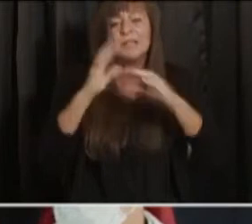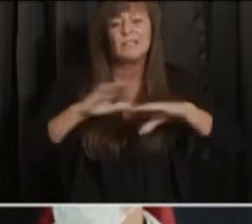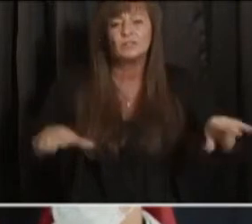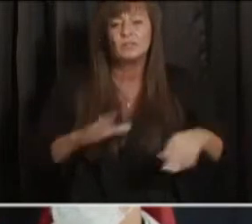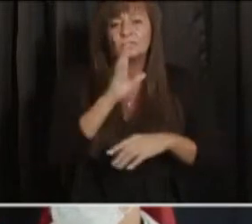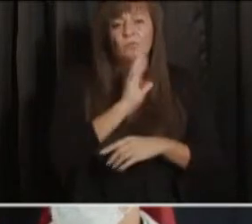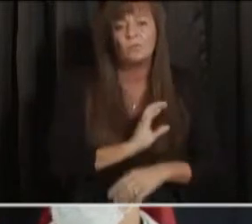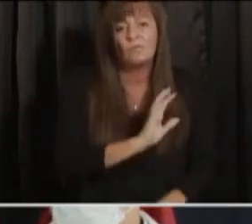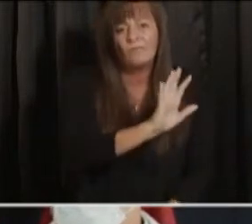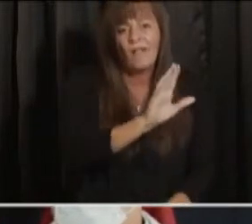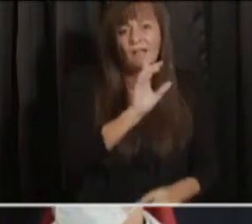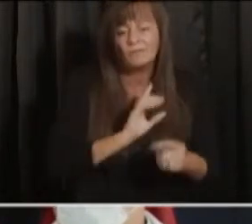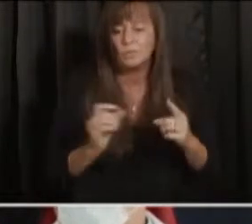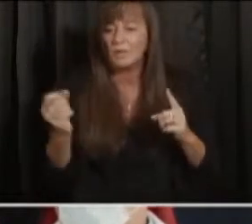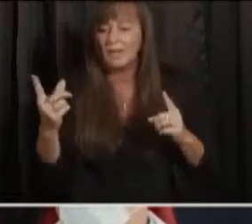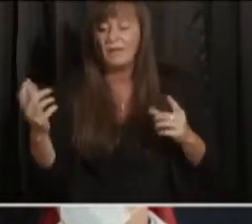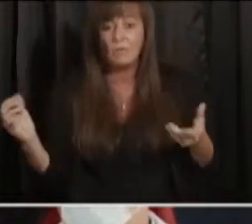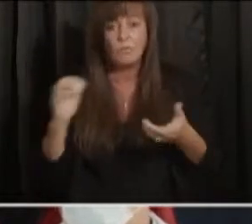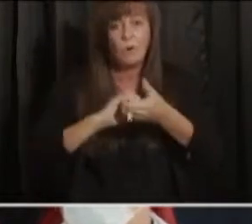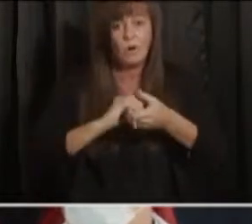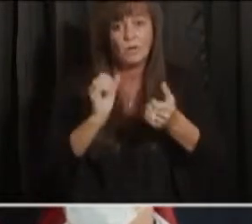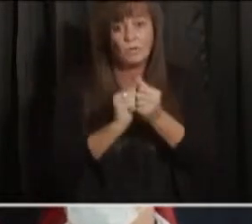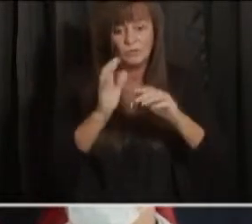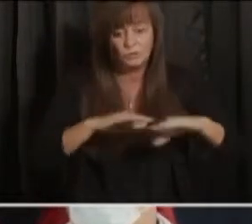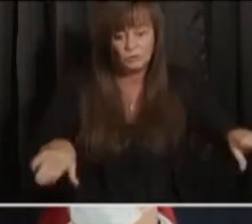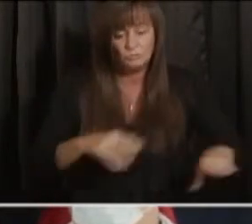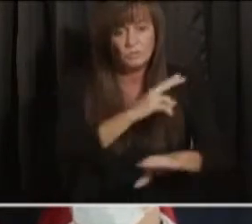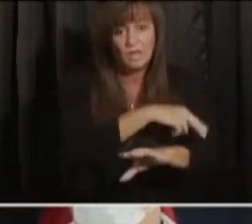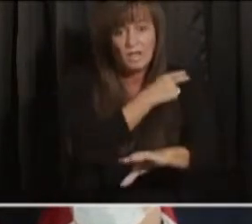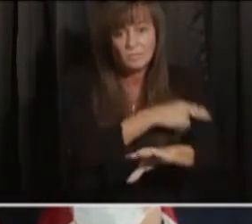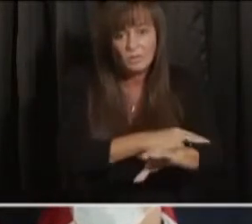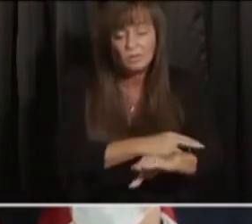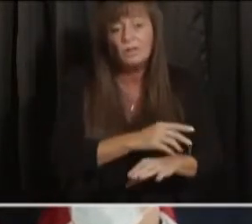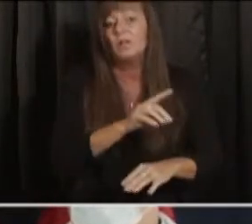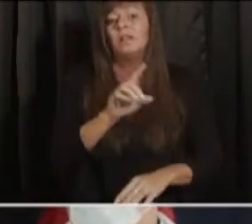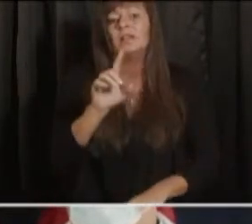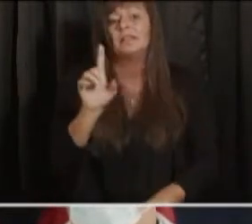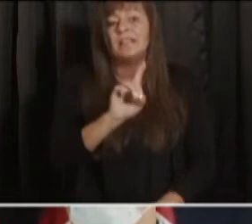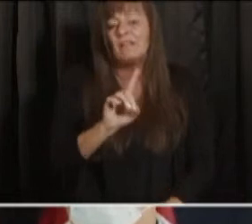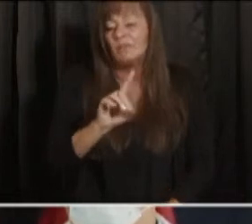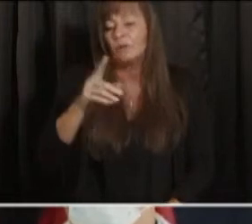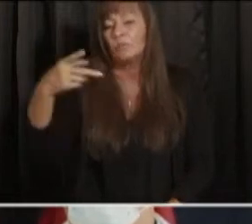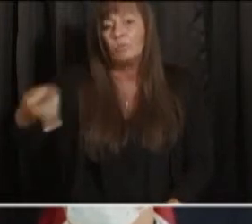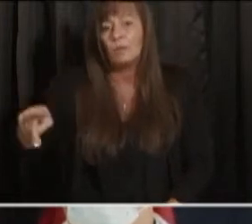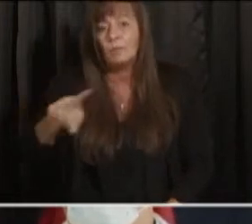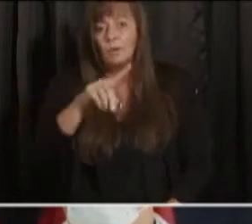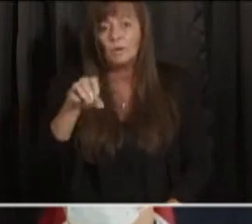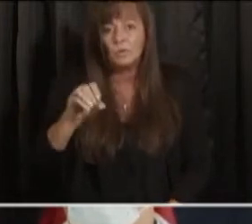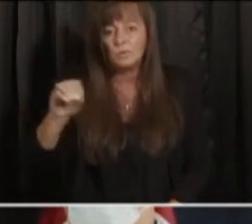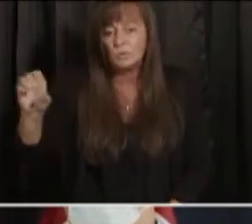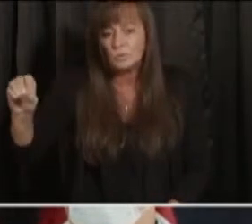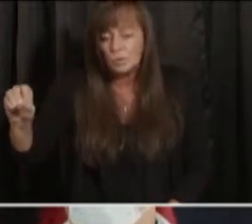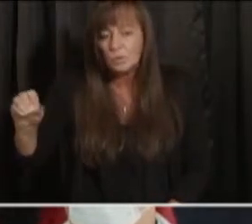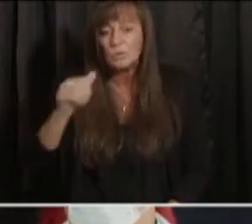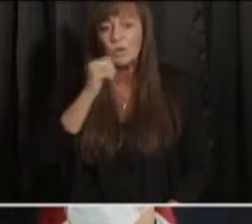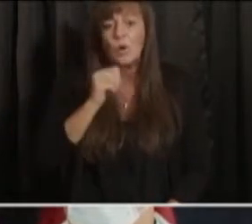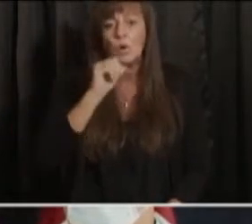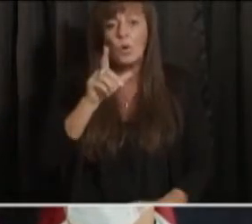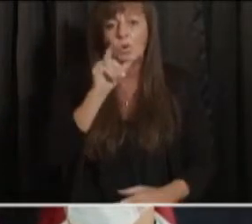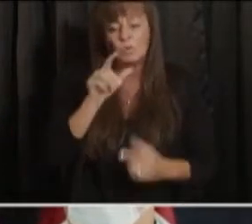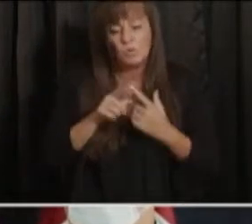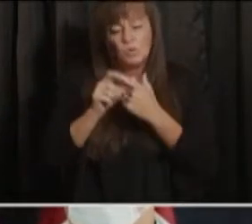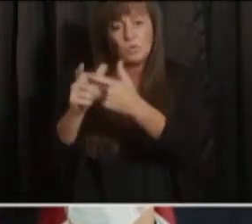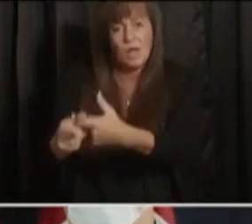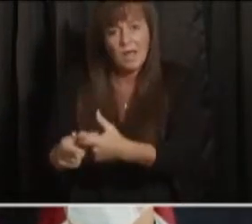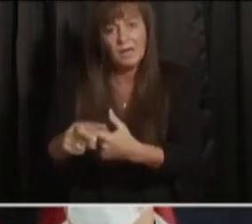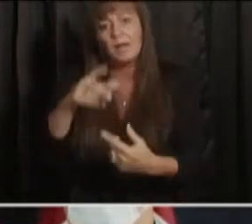We're partnering with Children's Hospital, Denver and Pueblo Zoos, Basalt Regional Library, Girls Who Run, the Community Hospital in Grand Junction,